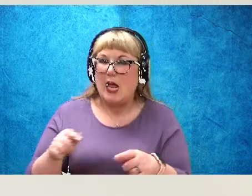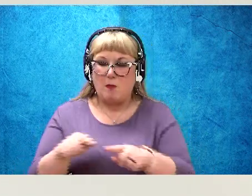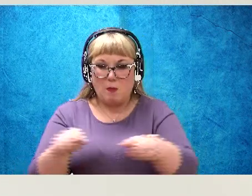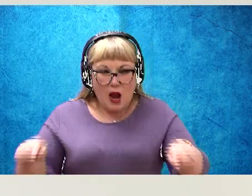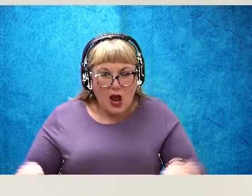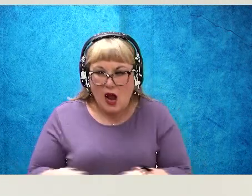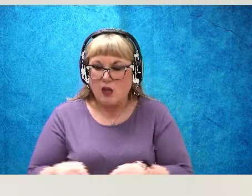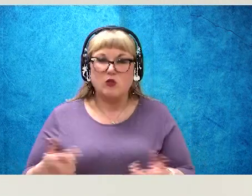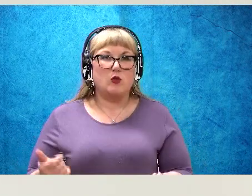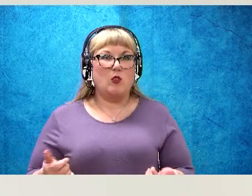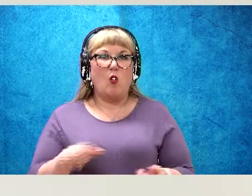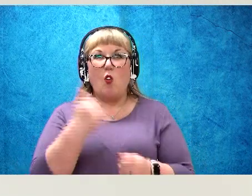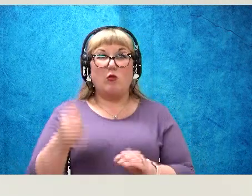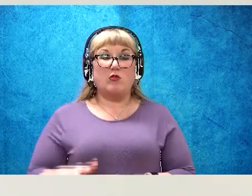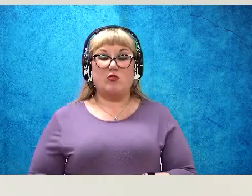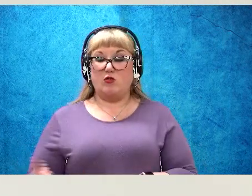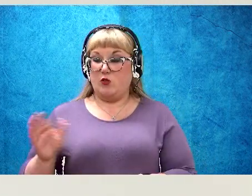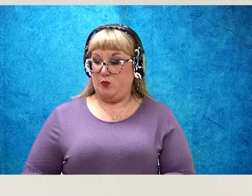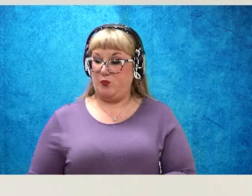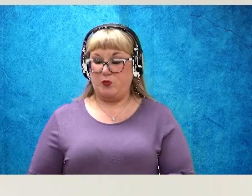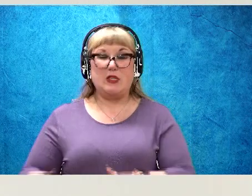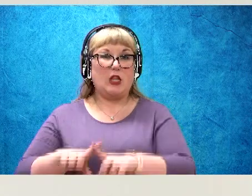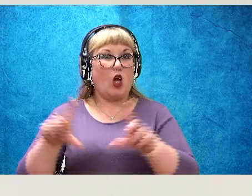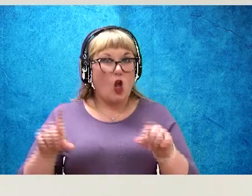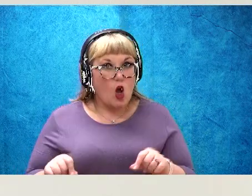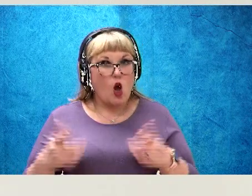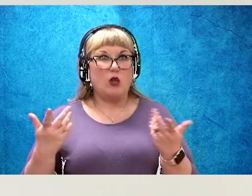boxes, or you can just put down your number cards.